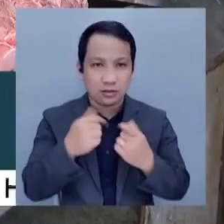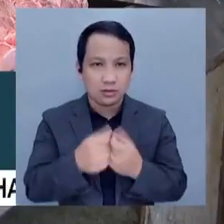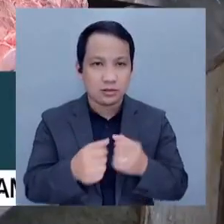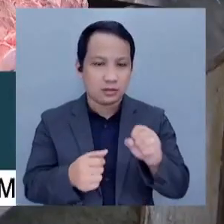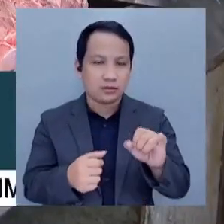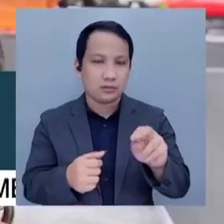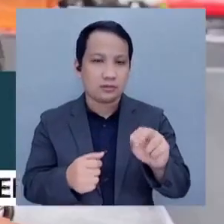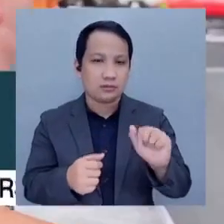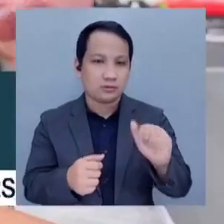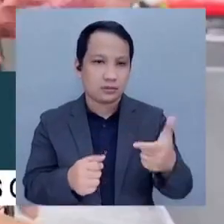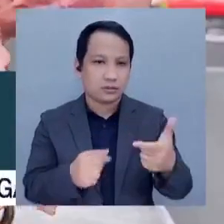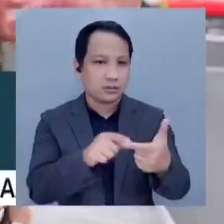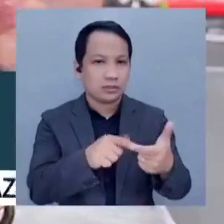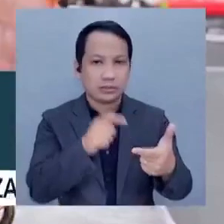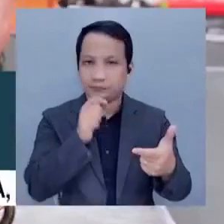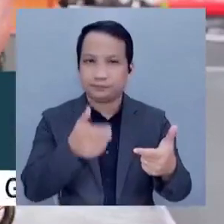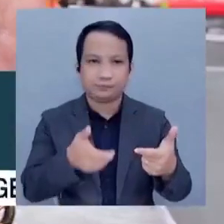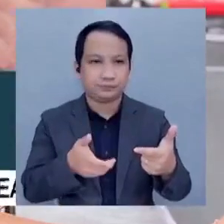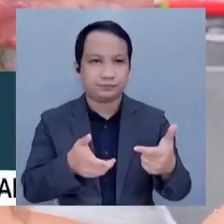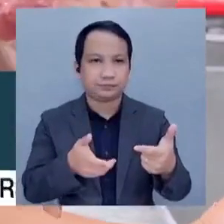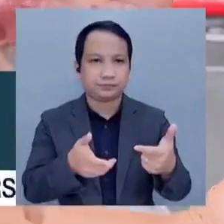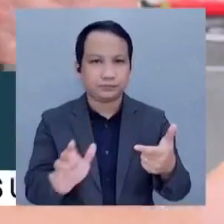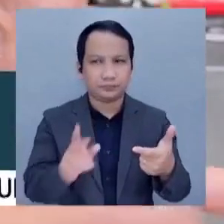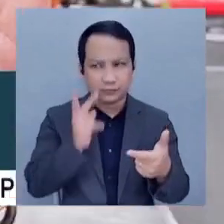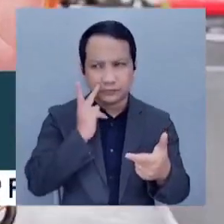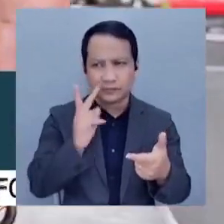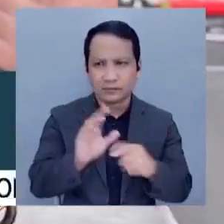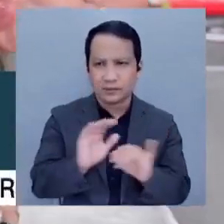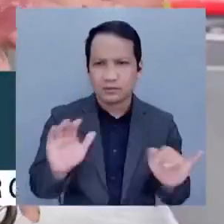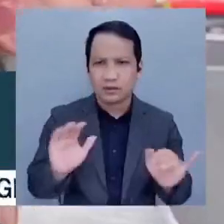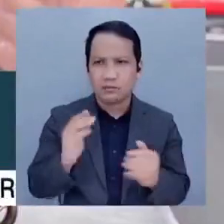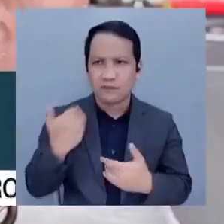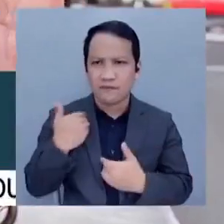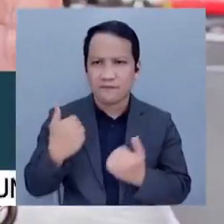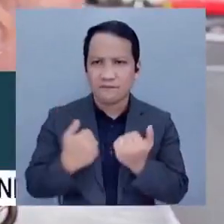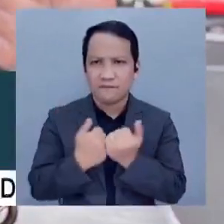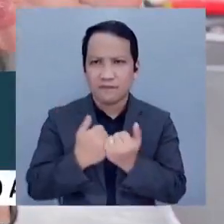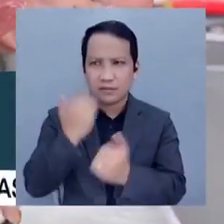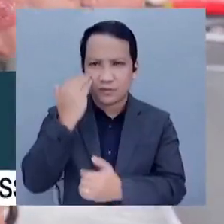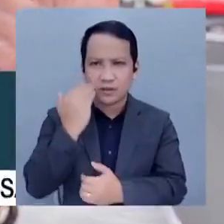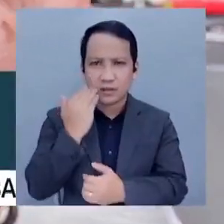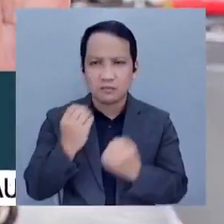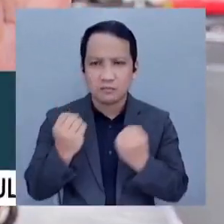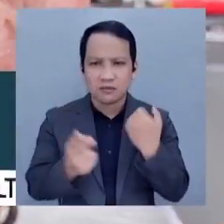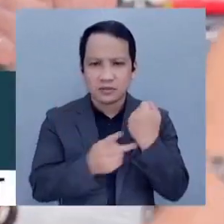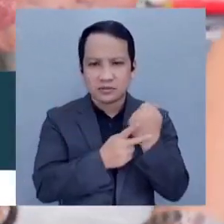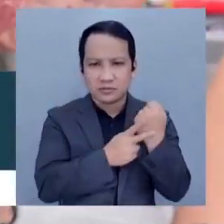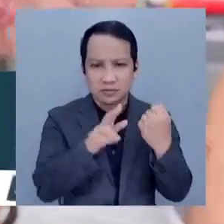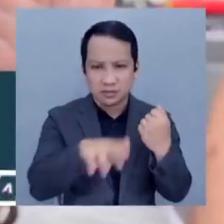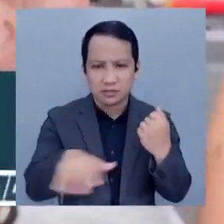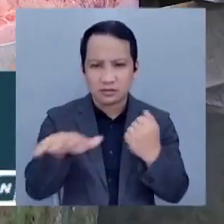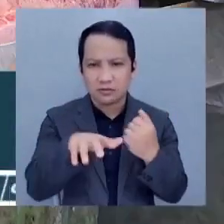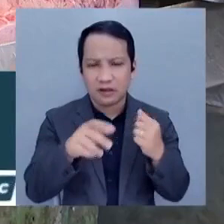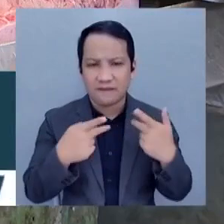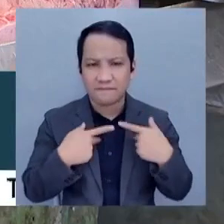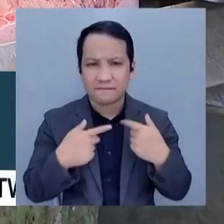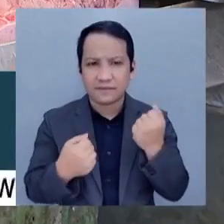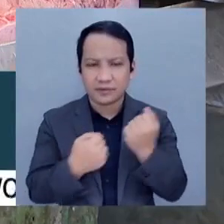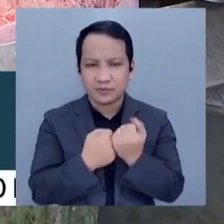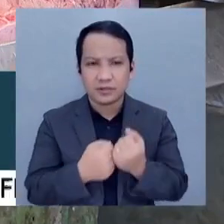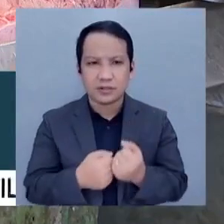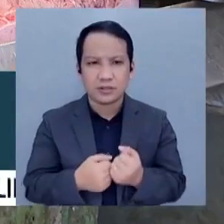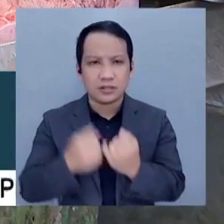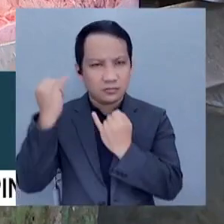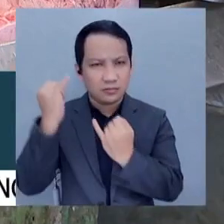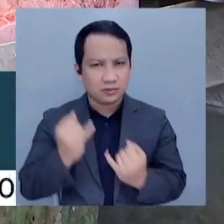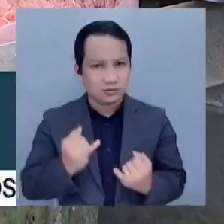government's importation plan, citing ample supply of pork in cold storages across the country. Importers also saying even